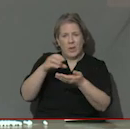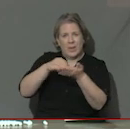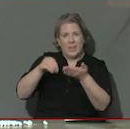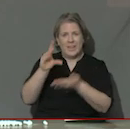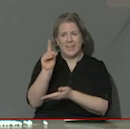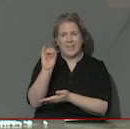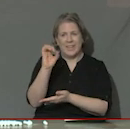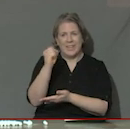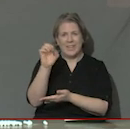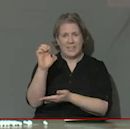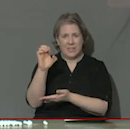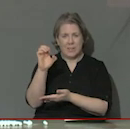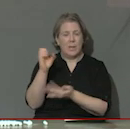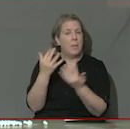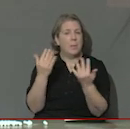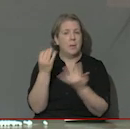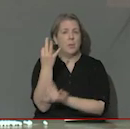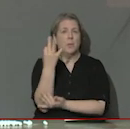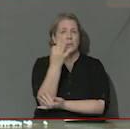336,000.